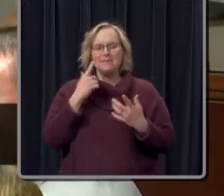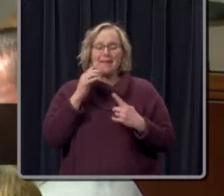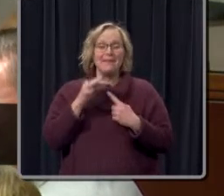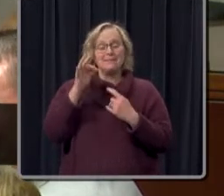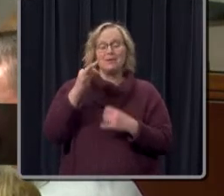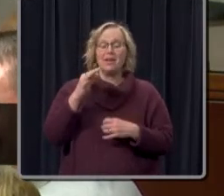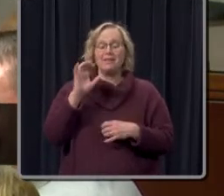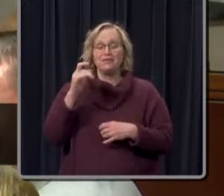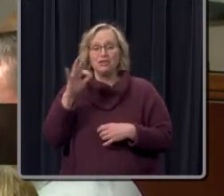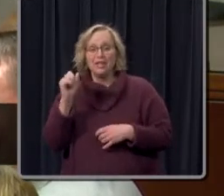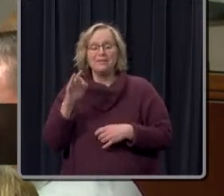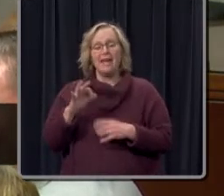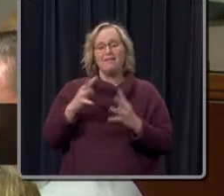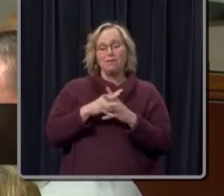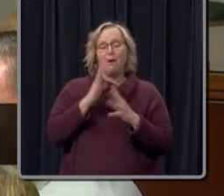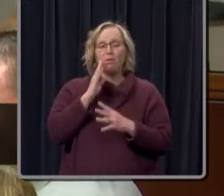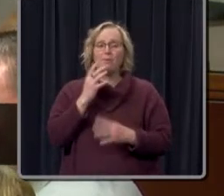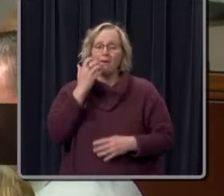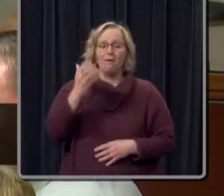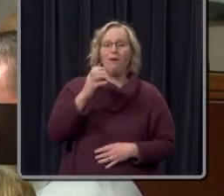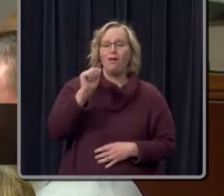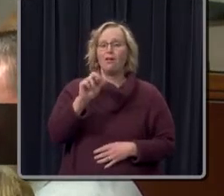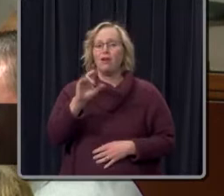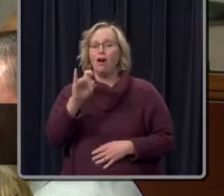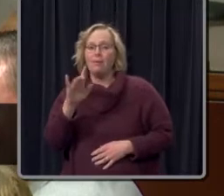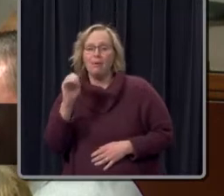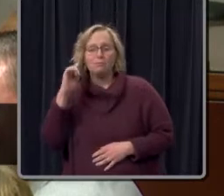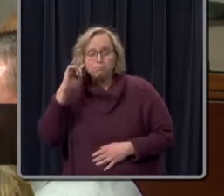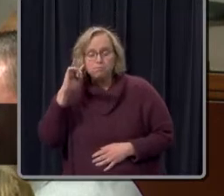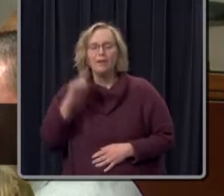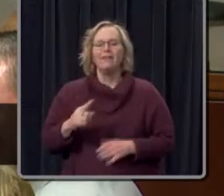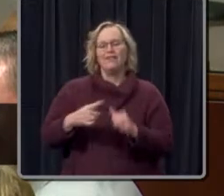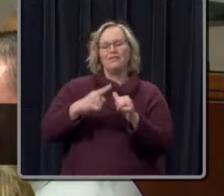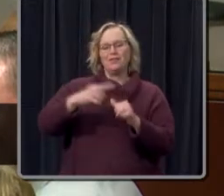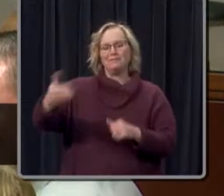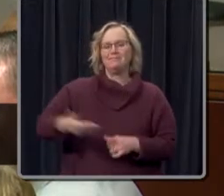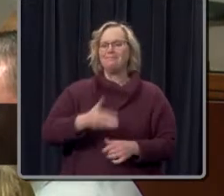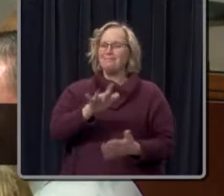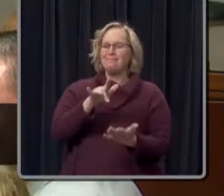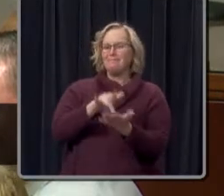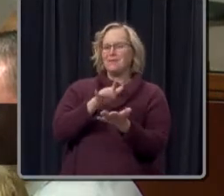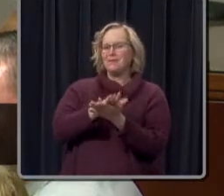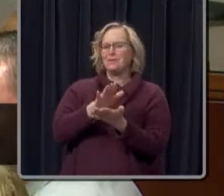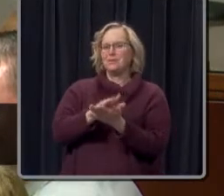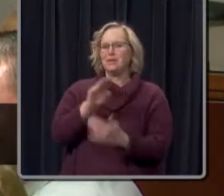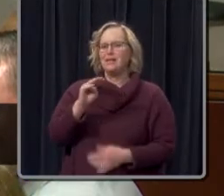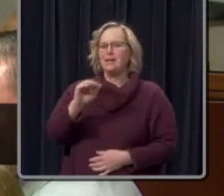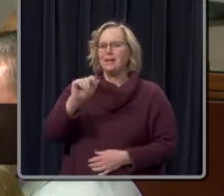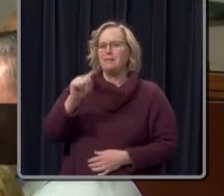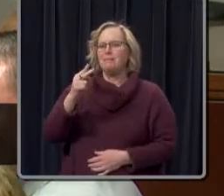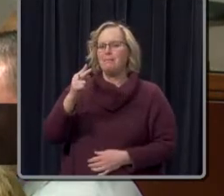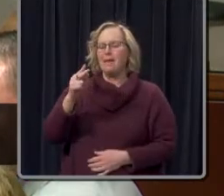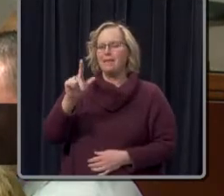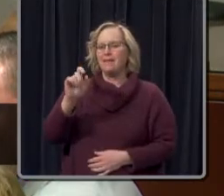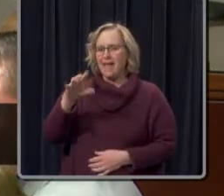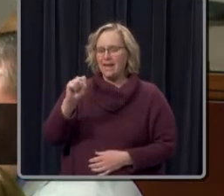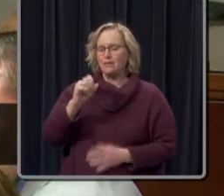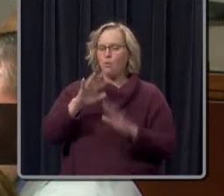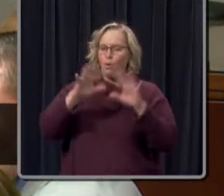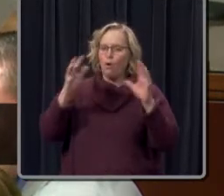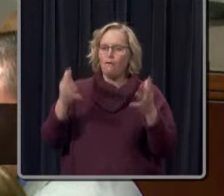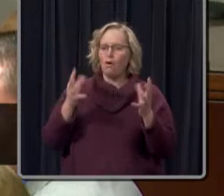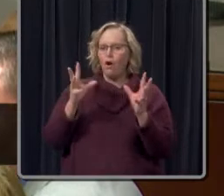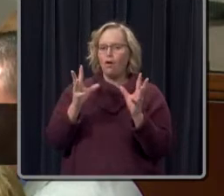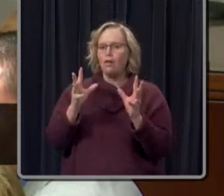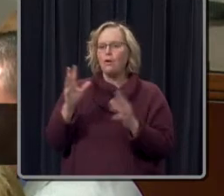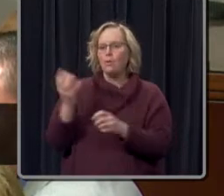Okay, so first, we would like to invite our middle school mathletics overall winners from the fall competition